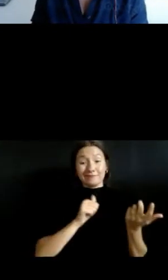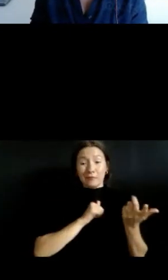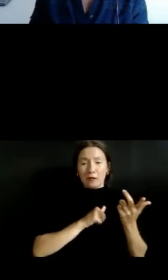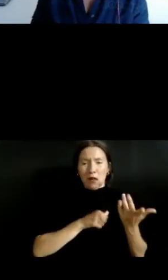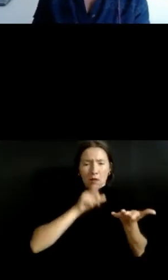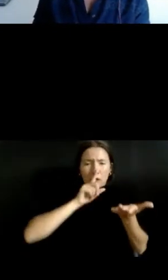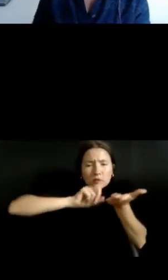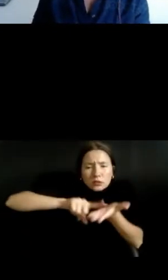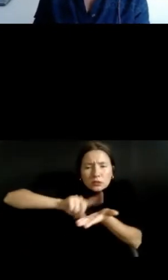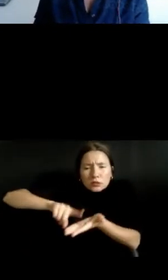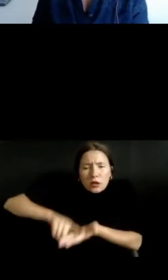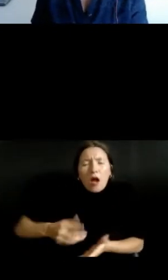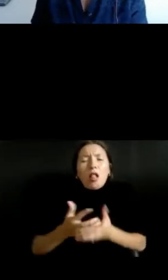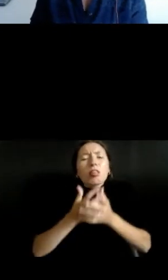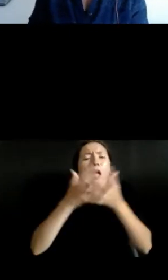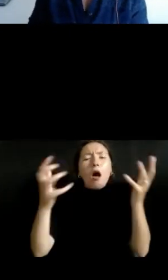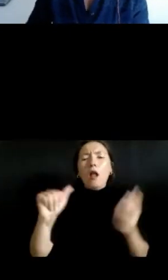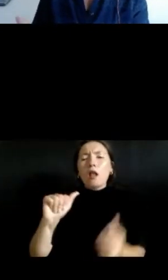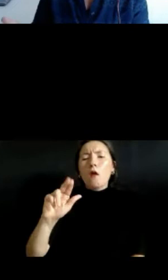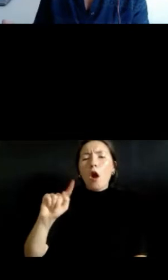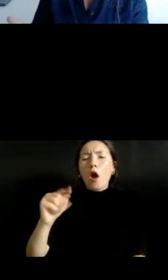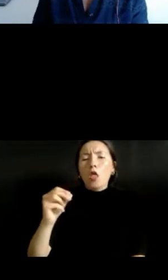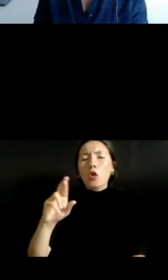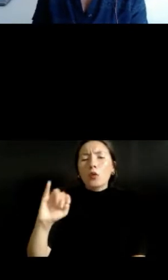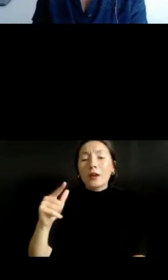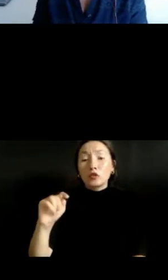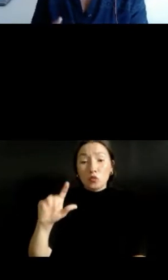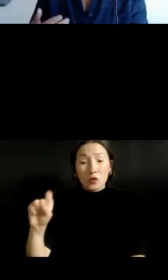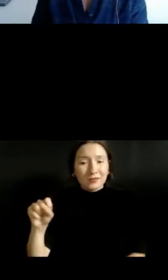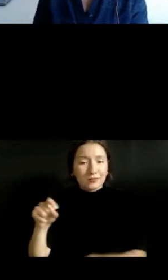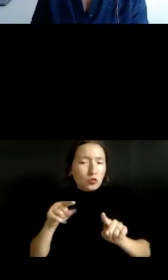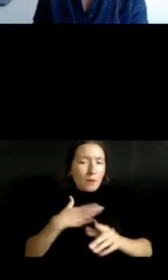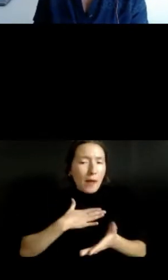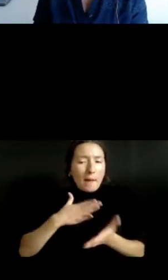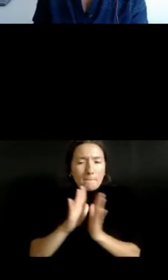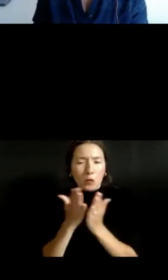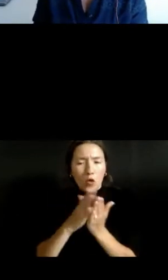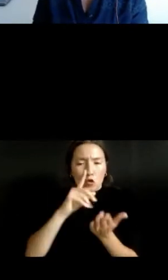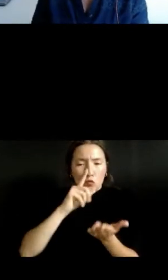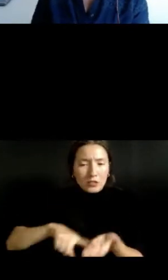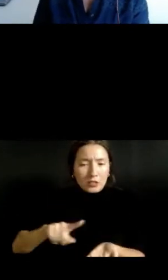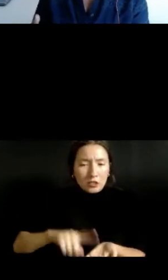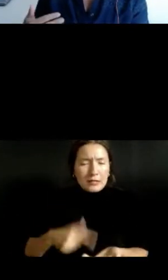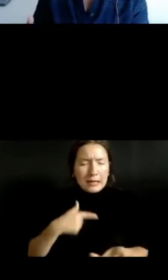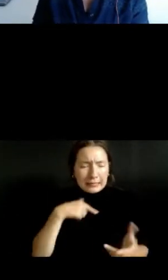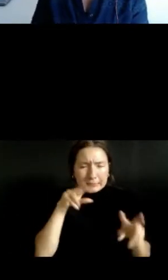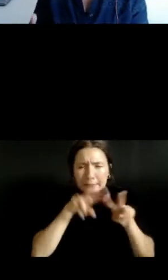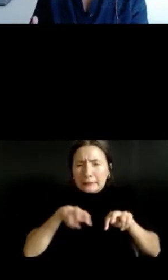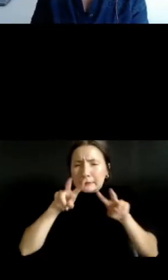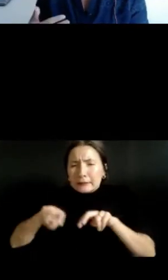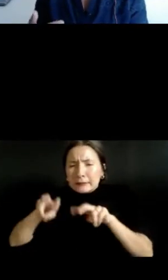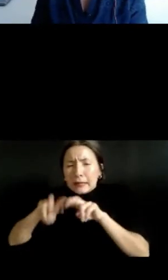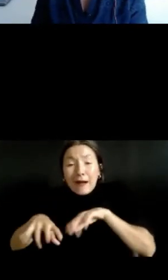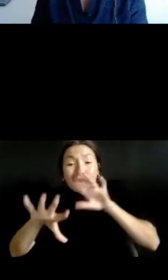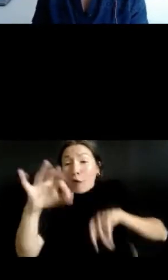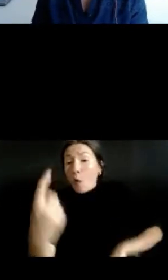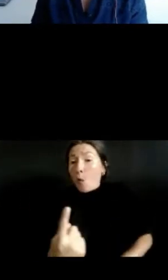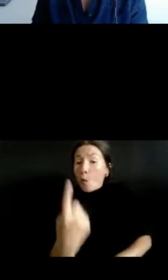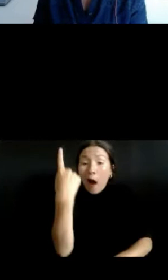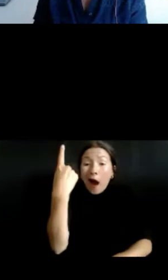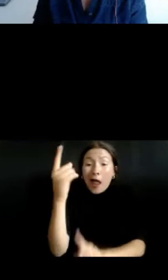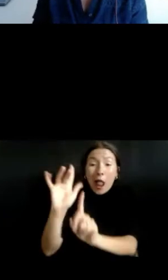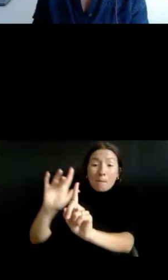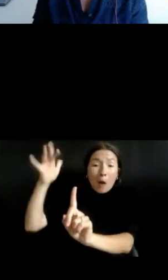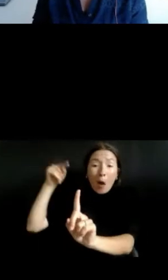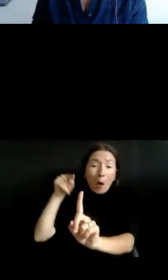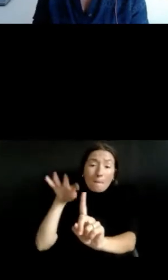this magic one tool that has got it exactly right yet, but I think they're certainly getting better. But even so, if